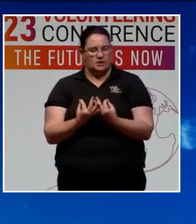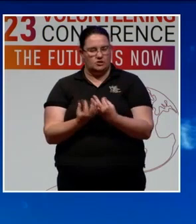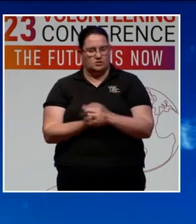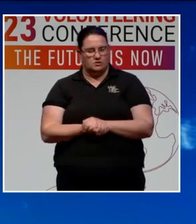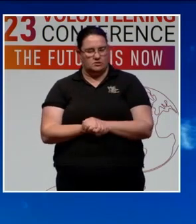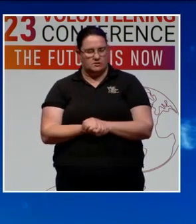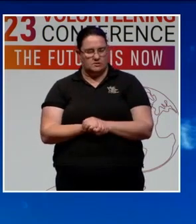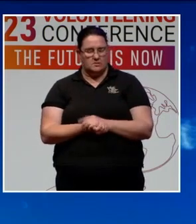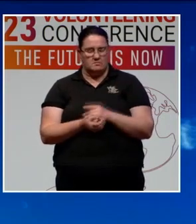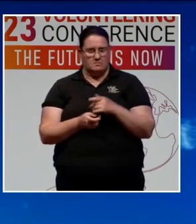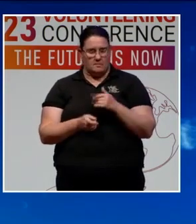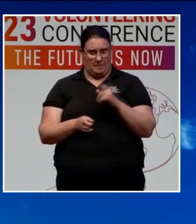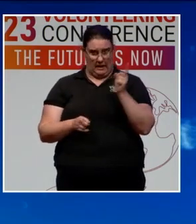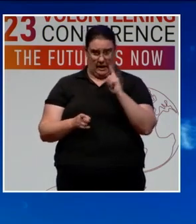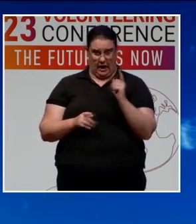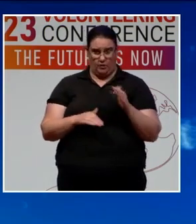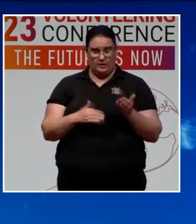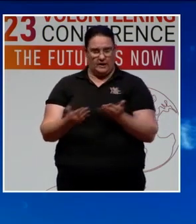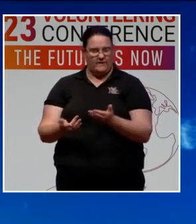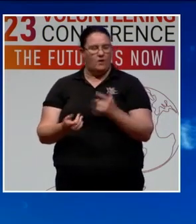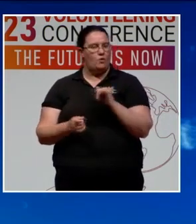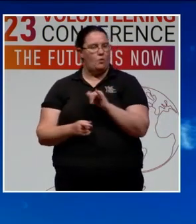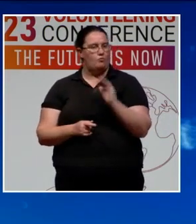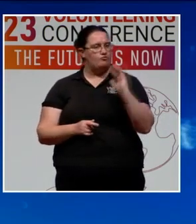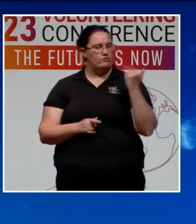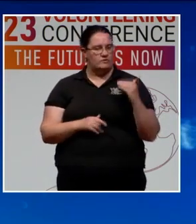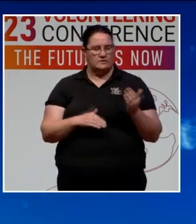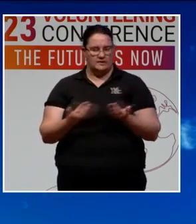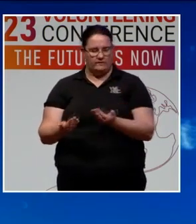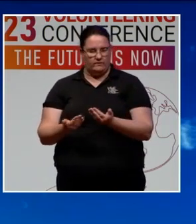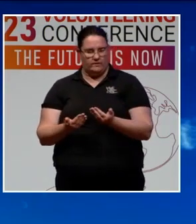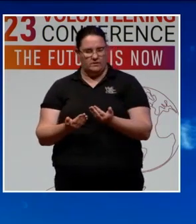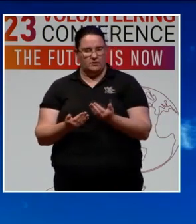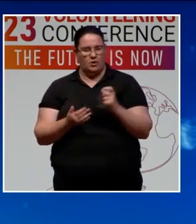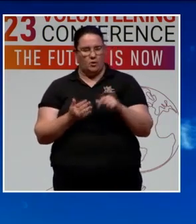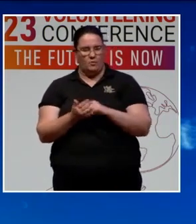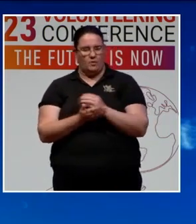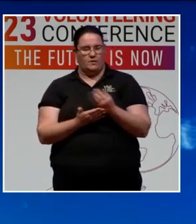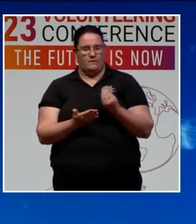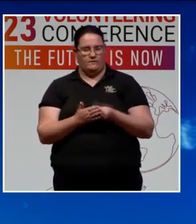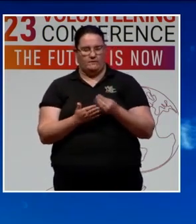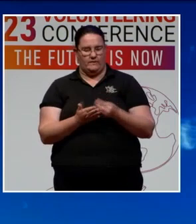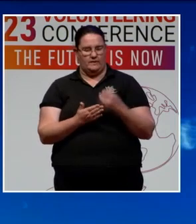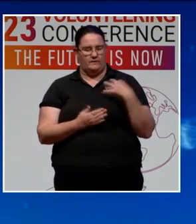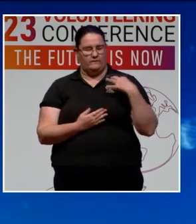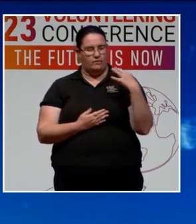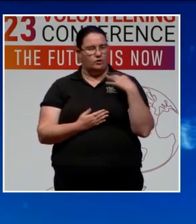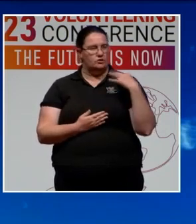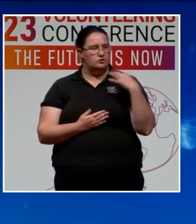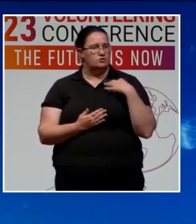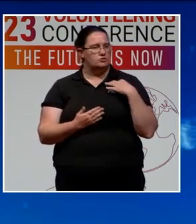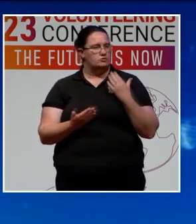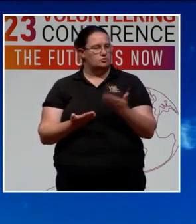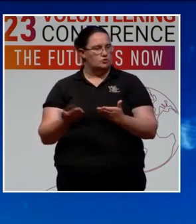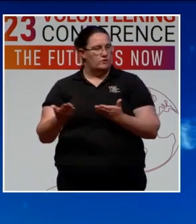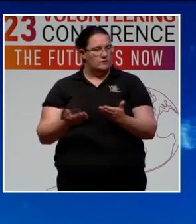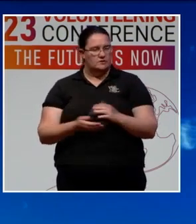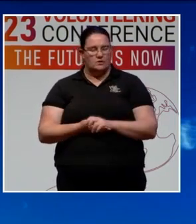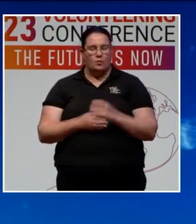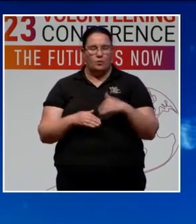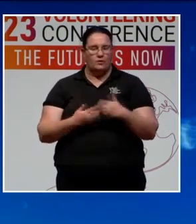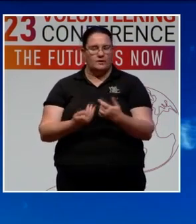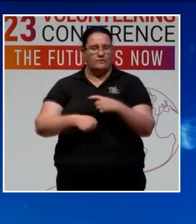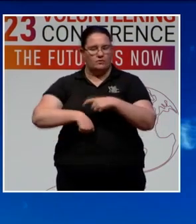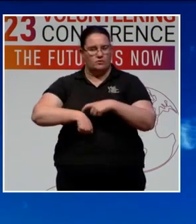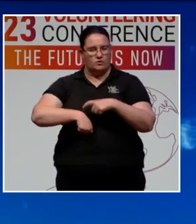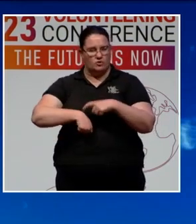delivered Commonwealth-funded volunteer management activity services time to review their services and work with their peak